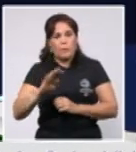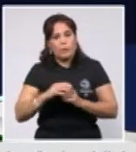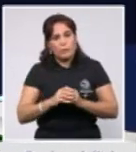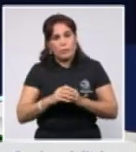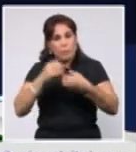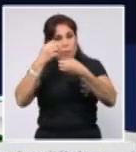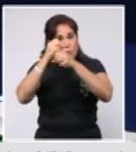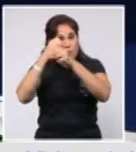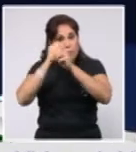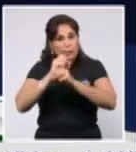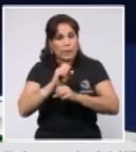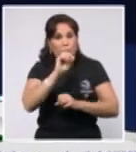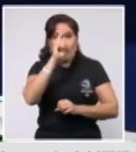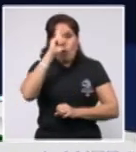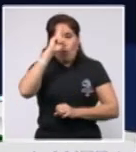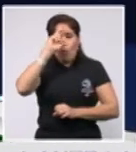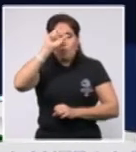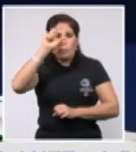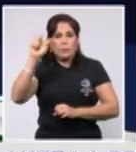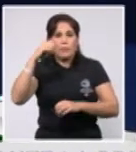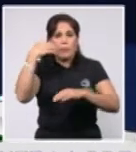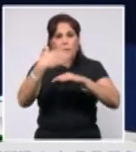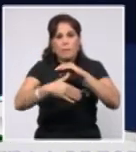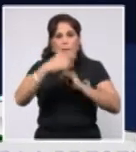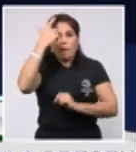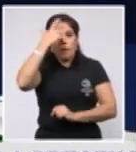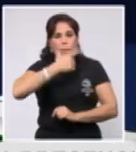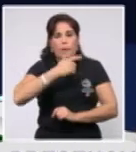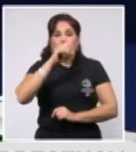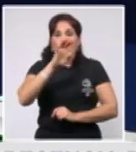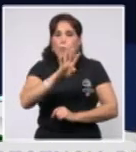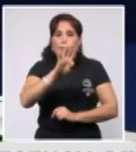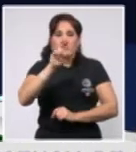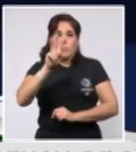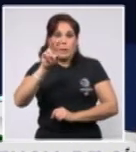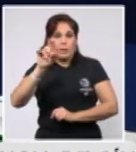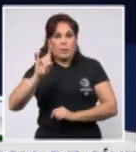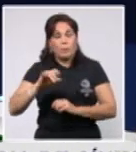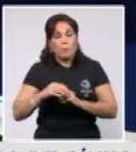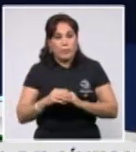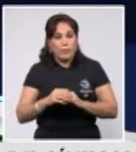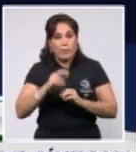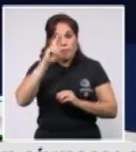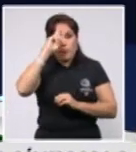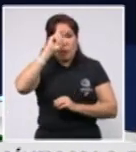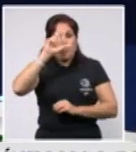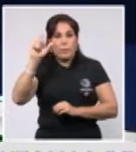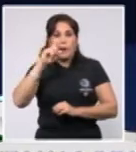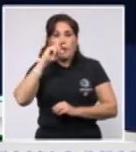413 in the Naval Hospital, 409 in the Molecular Immunology Center,